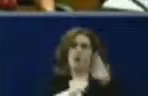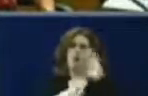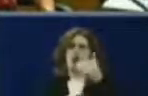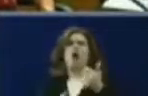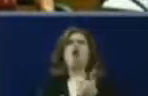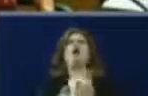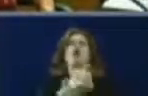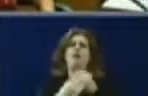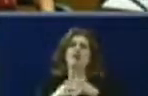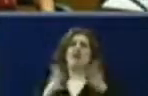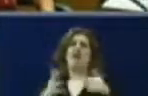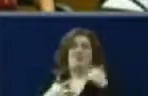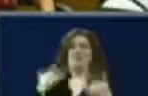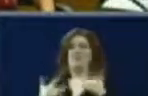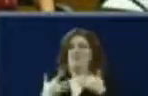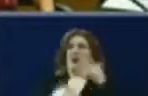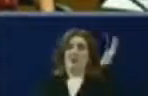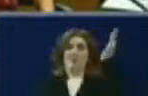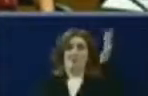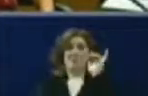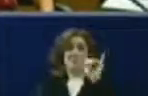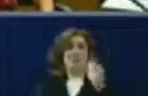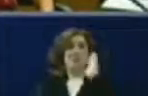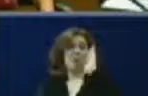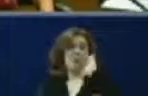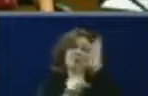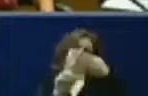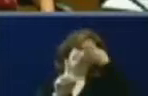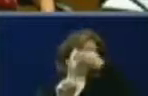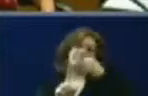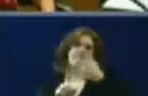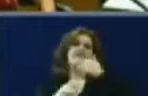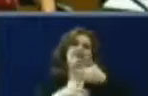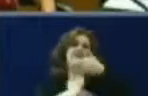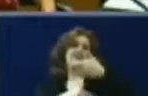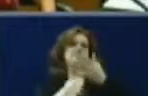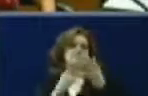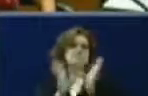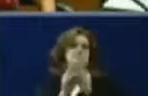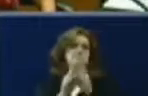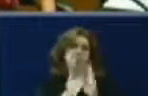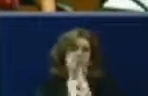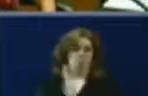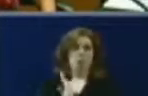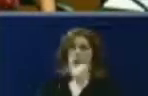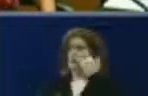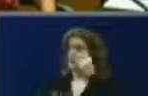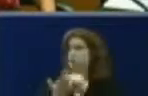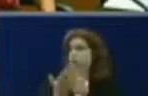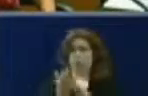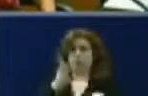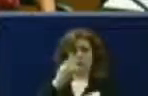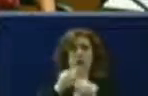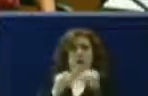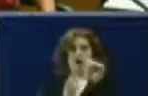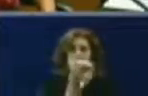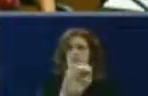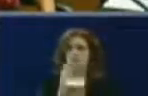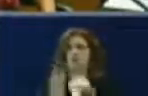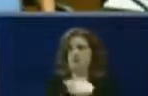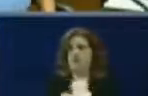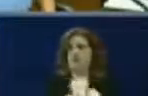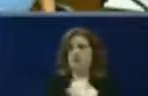helpful. So we're excited to present a little bit, and we'll target the next board meeting, if you can put it on the agenda, please.